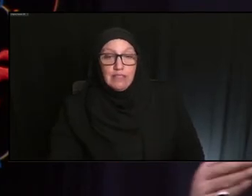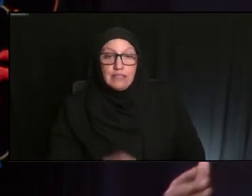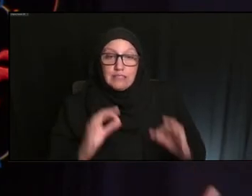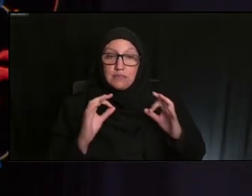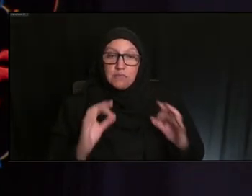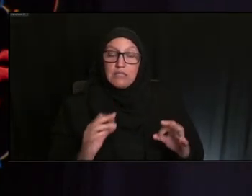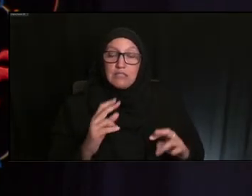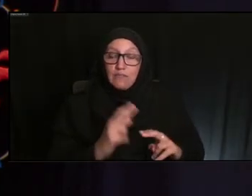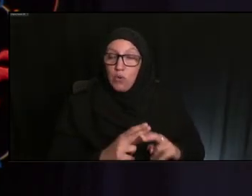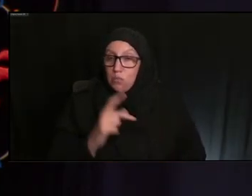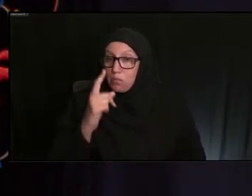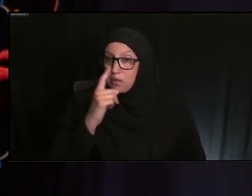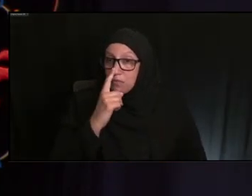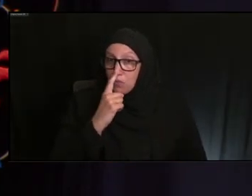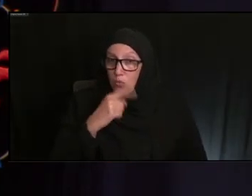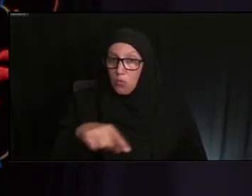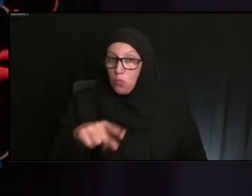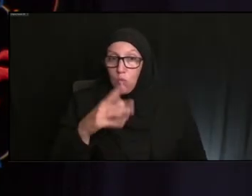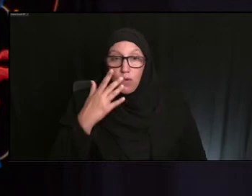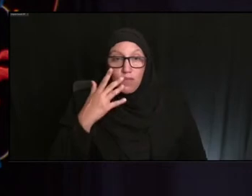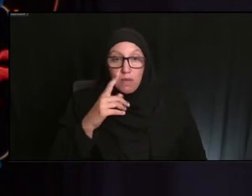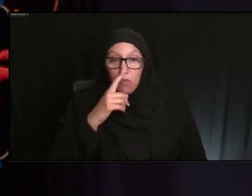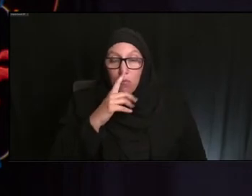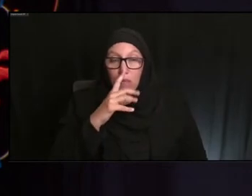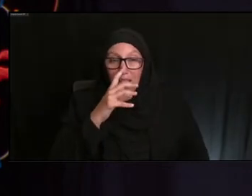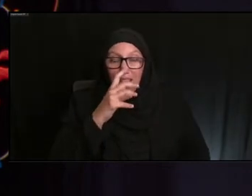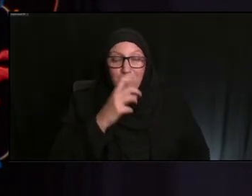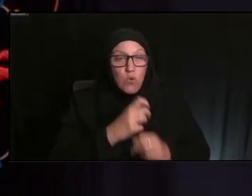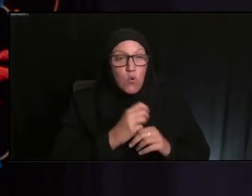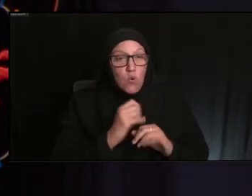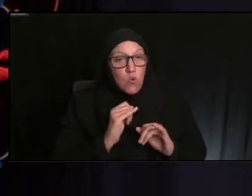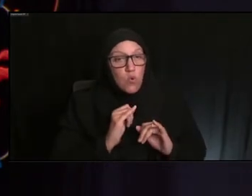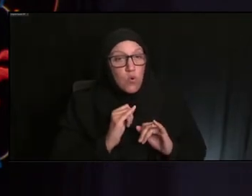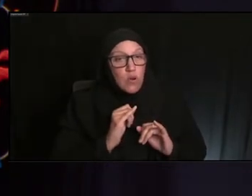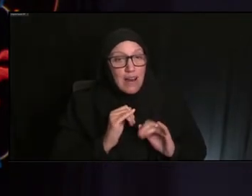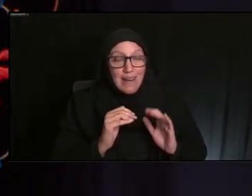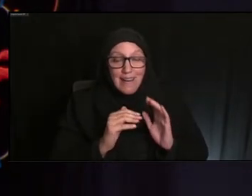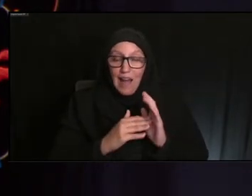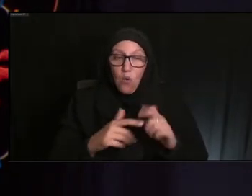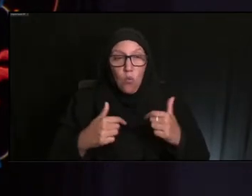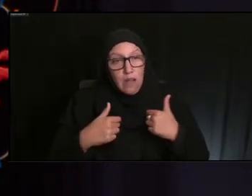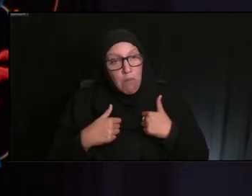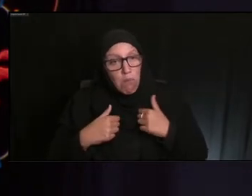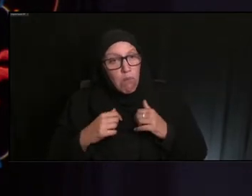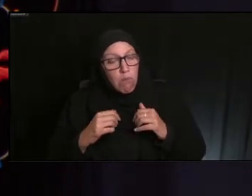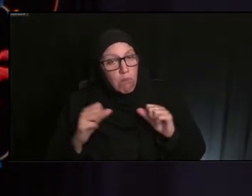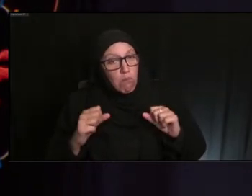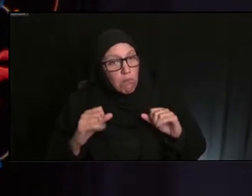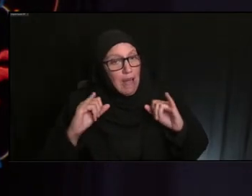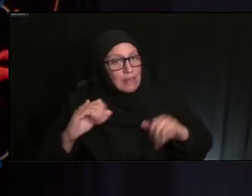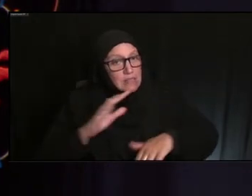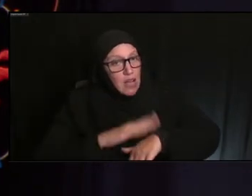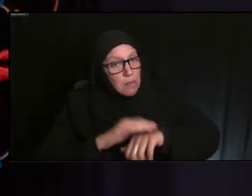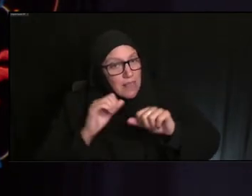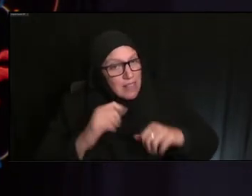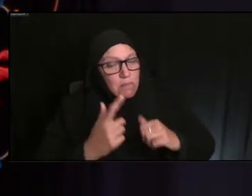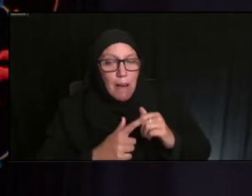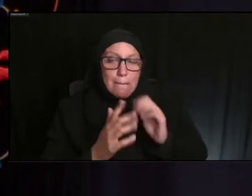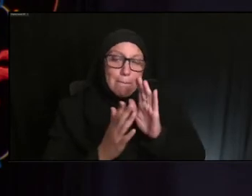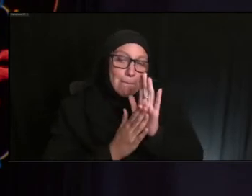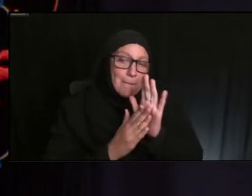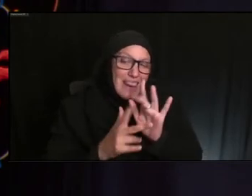because it was a time where people believed things quicker. But now we are in a jahiliyyah. In fact, I was telling someone 2 days